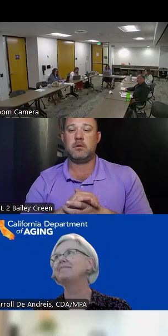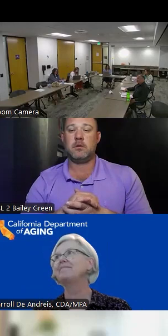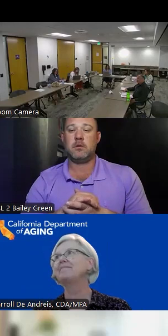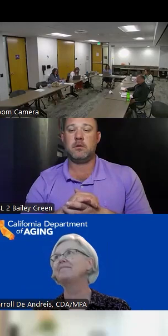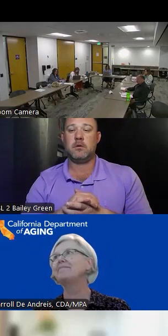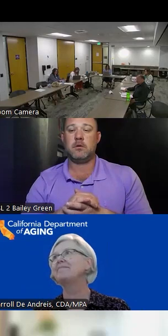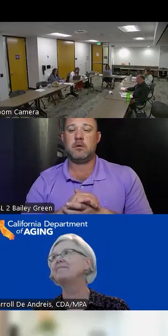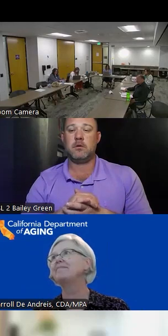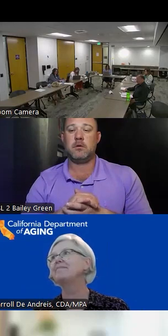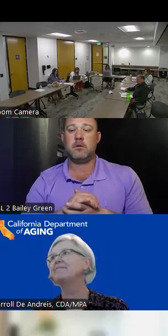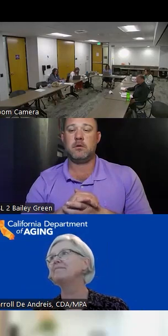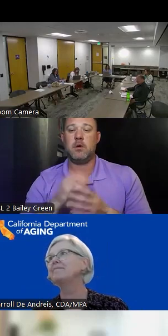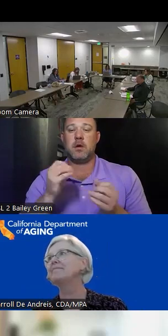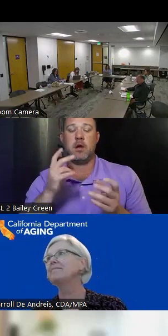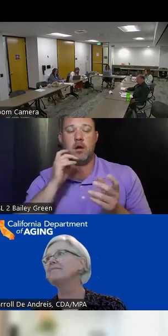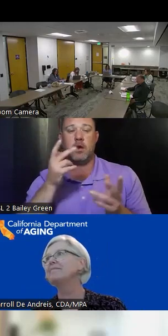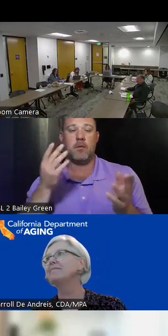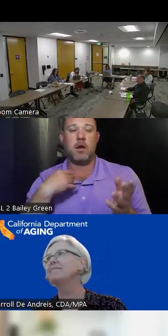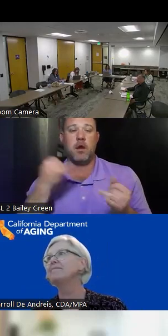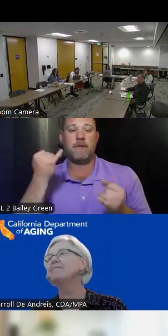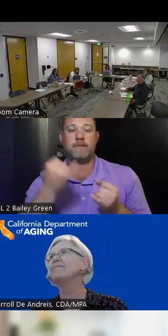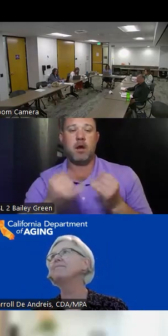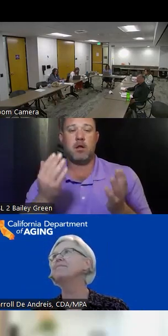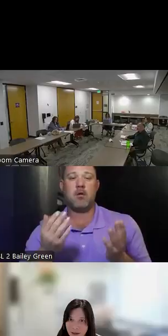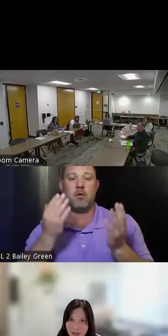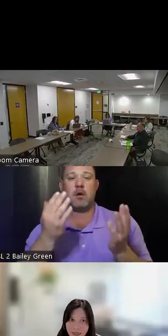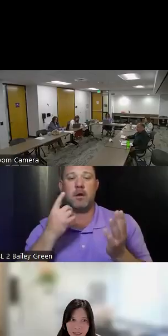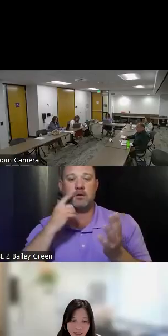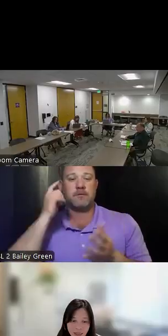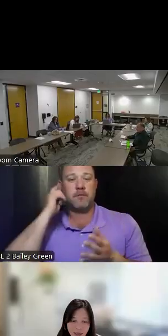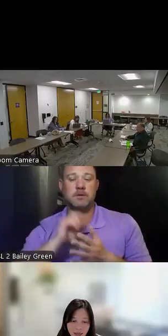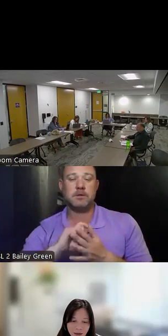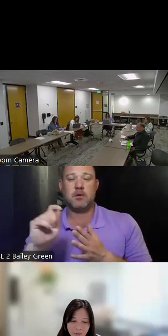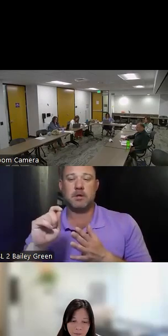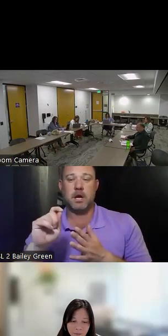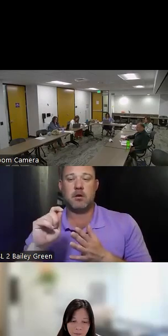for us to make our final recommendations for the secretary.